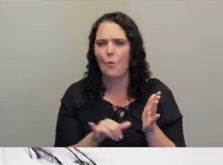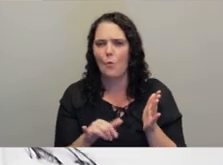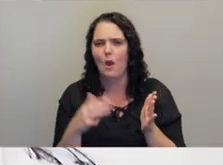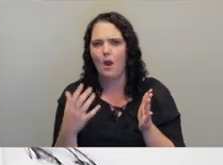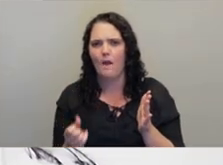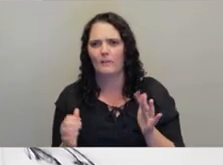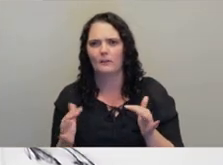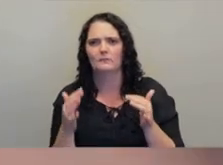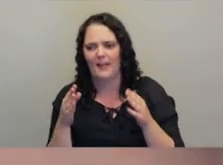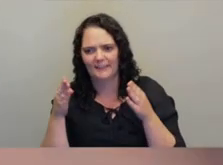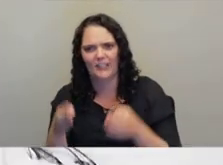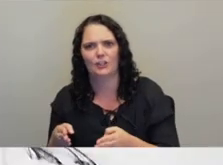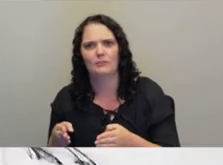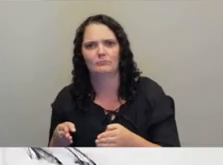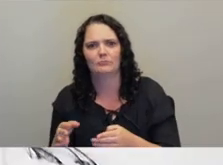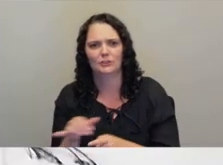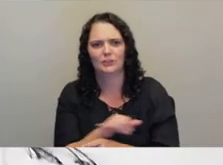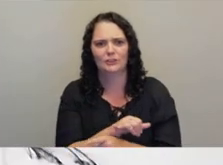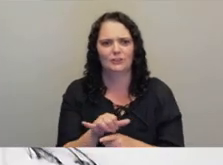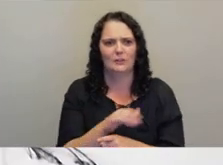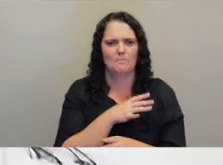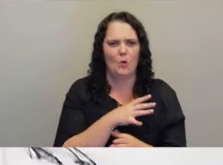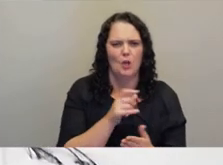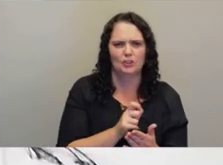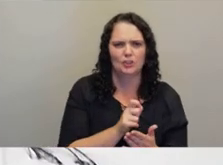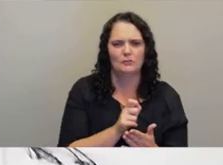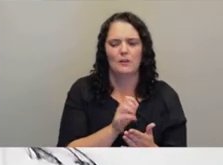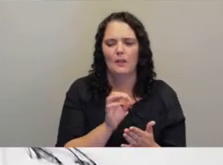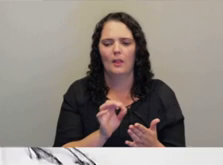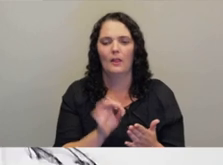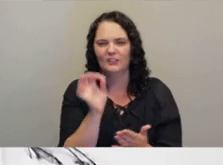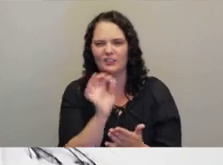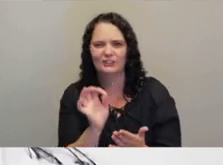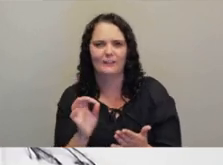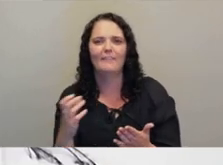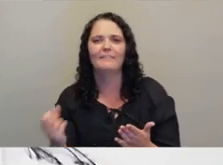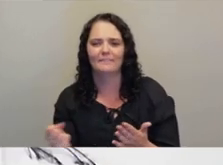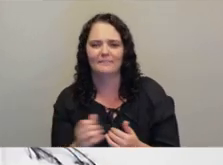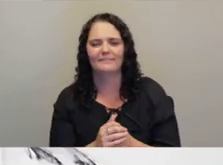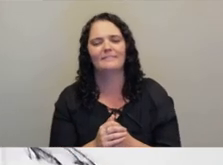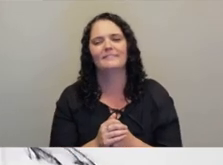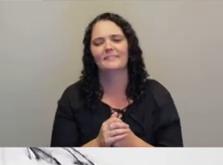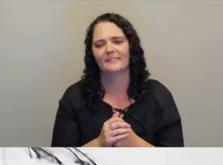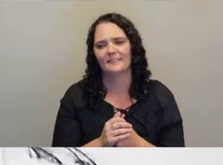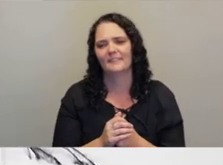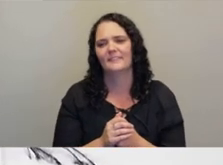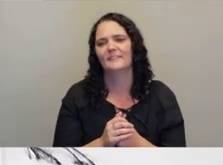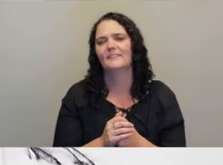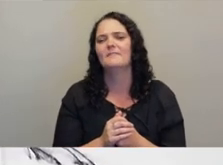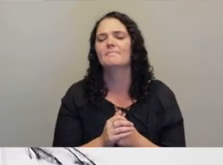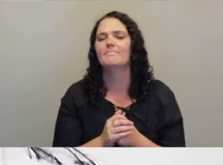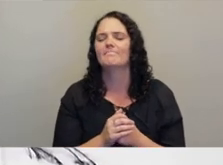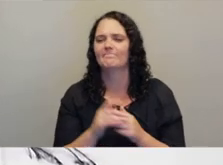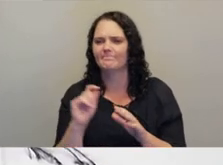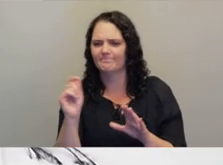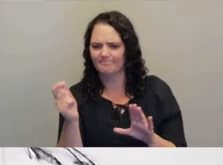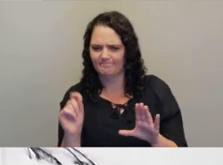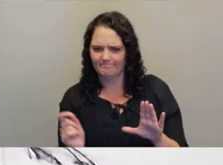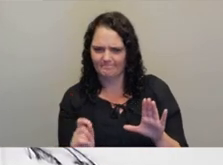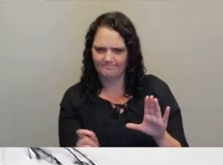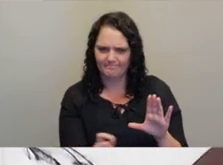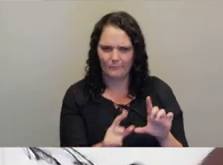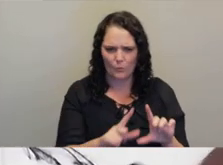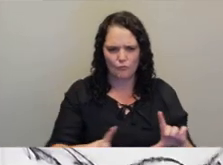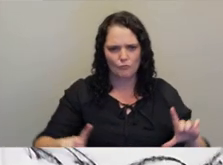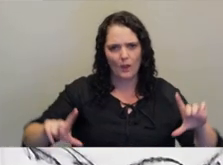in your drawings. All right. Here, let's give a little bit of her drapery. There we go. And she's leaning on. Now, I was